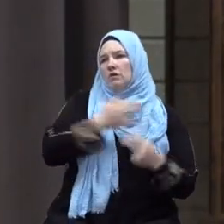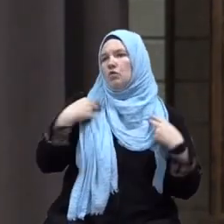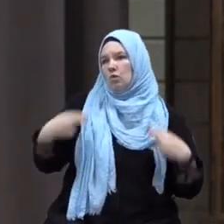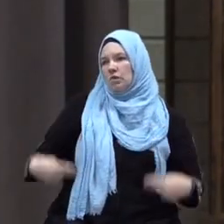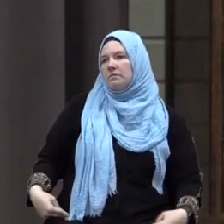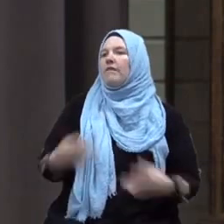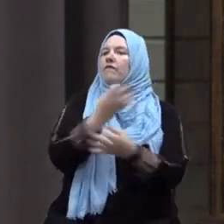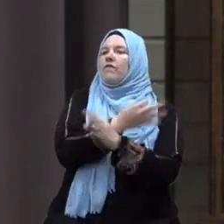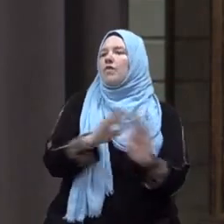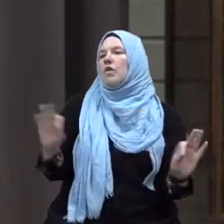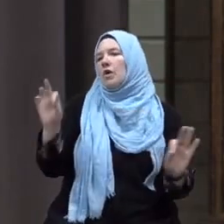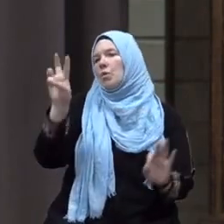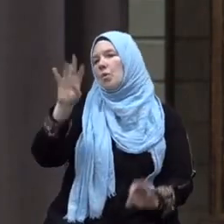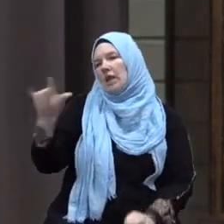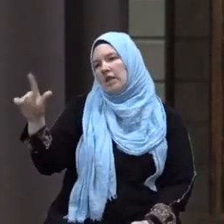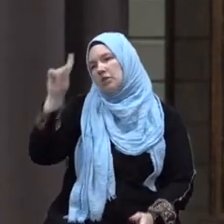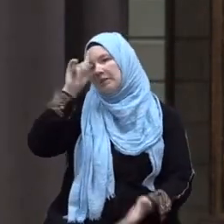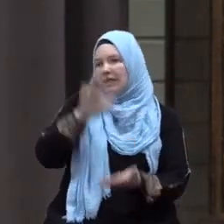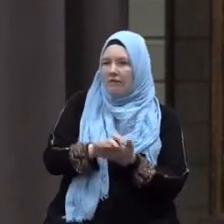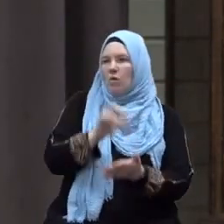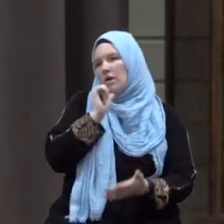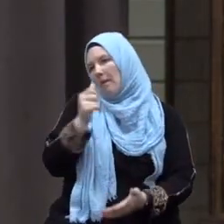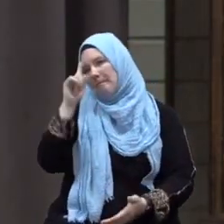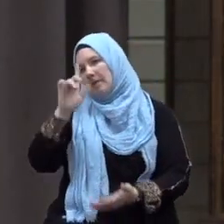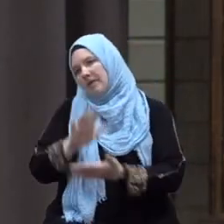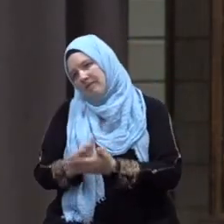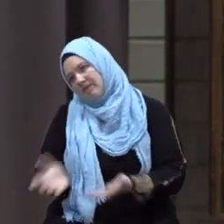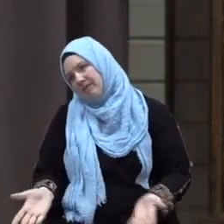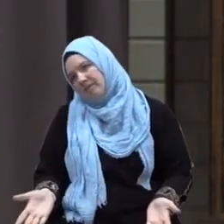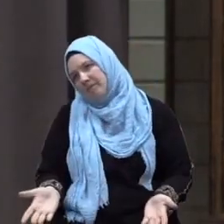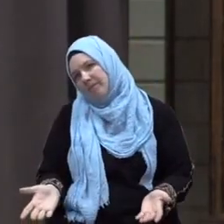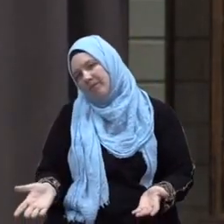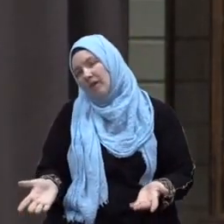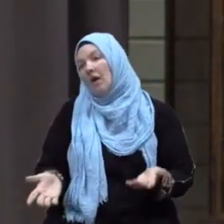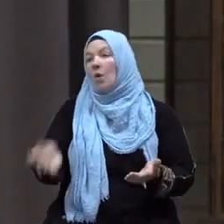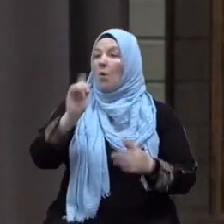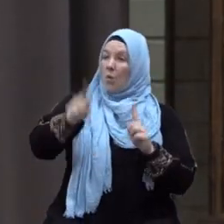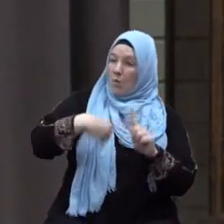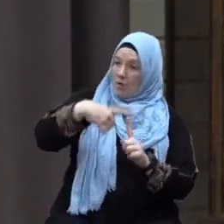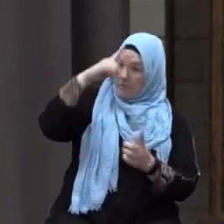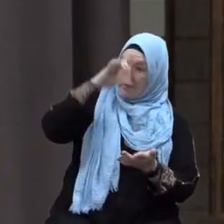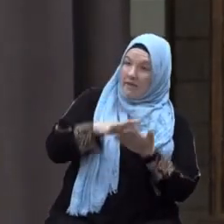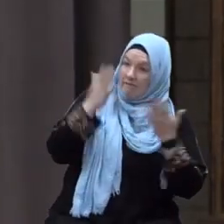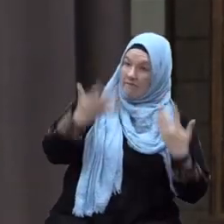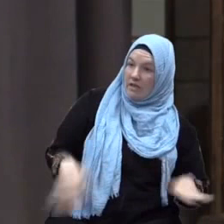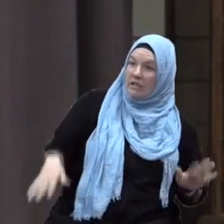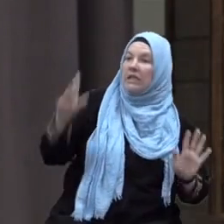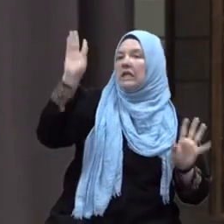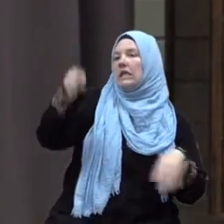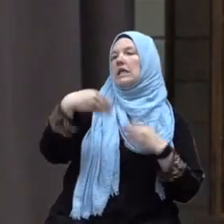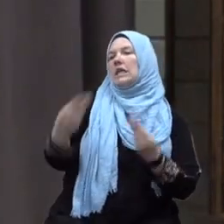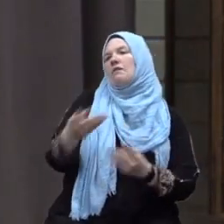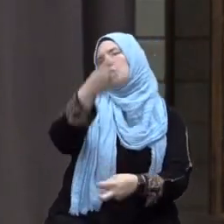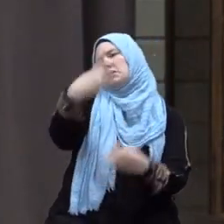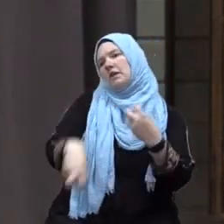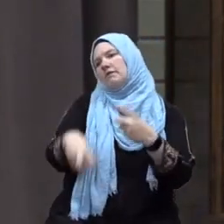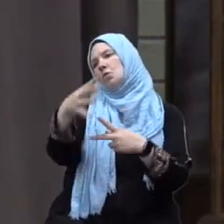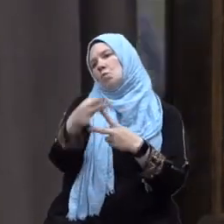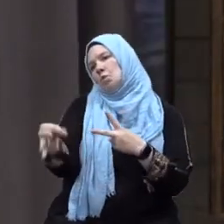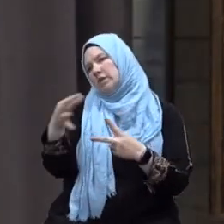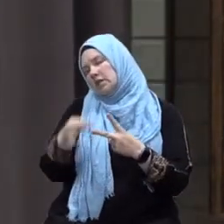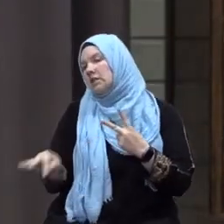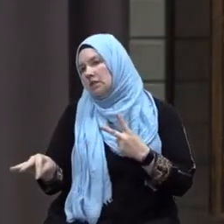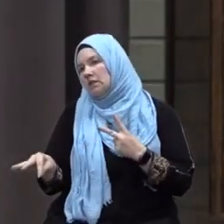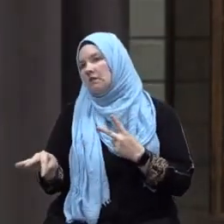the free will to believe or not believe. And after you believe, He has given you a sub-choice to